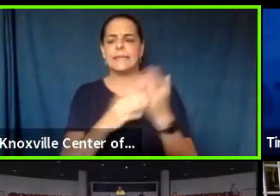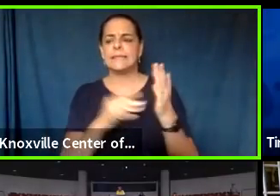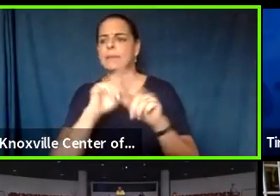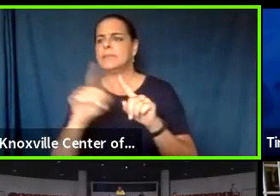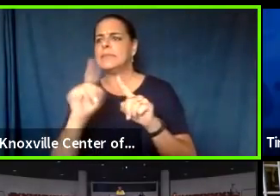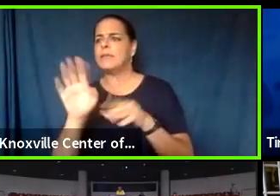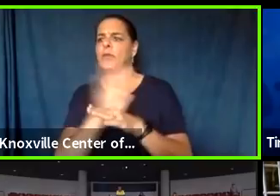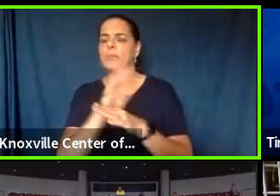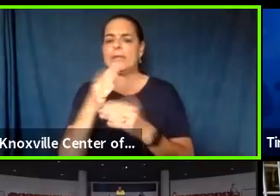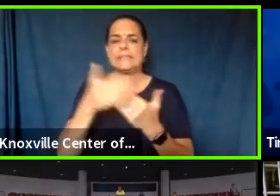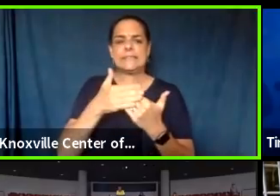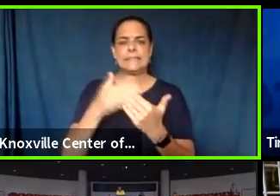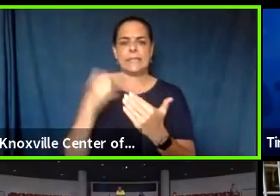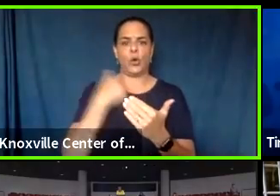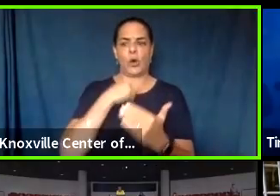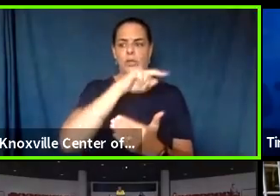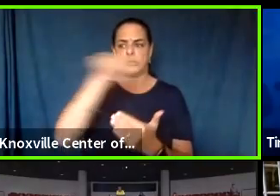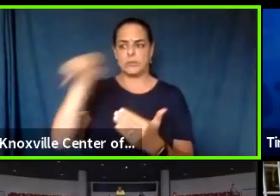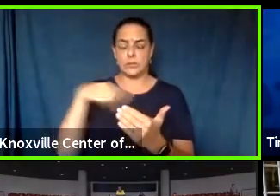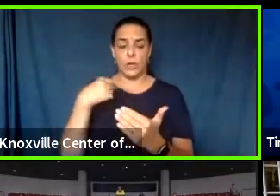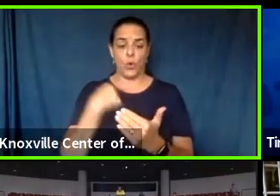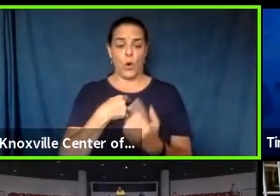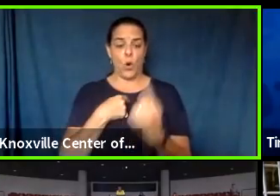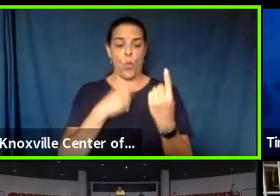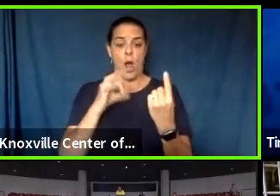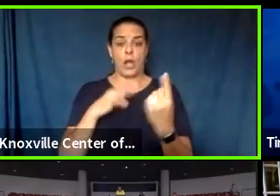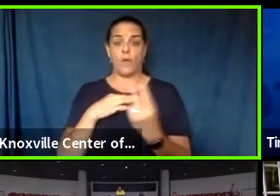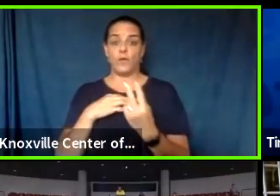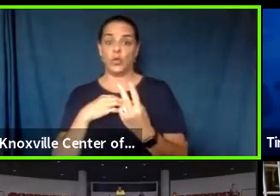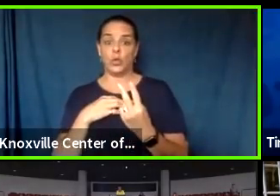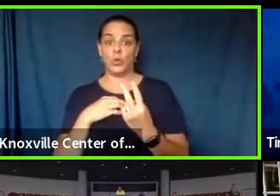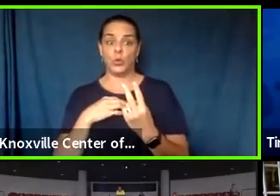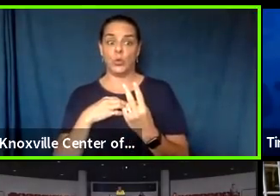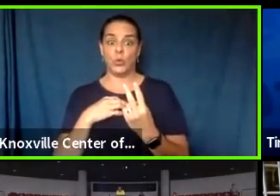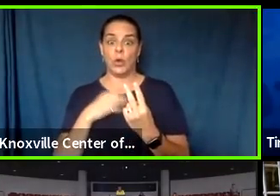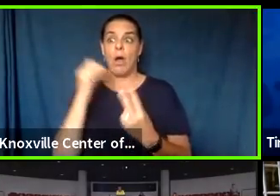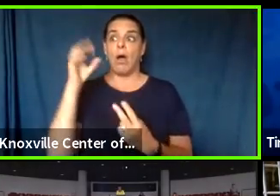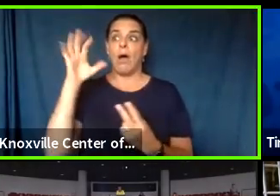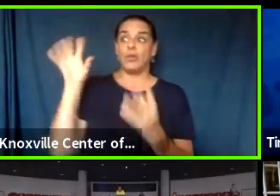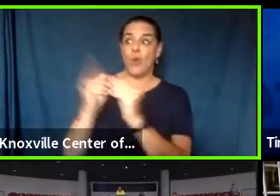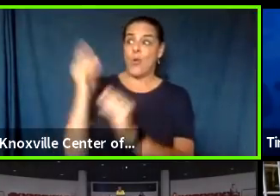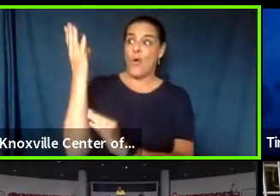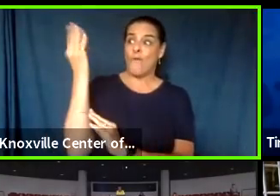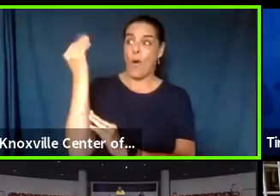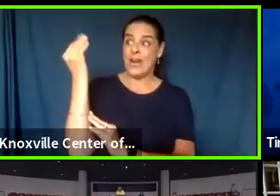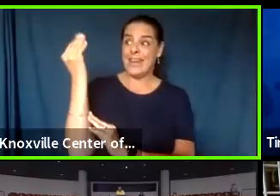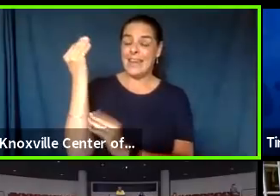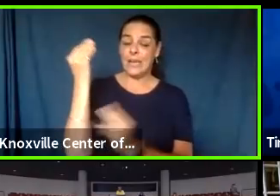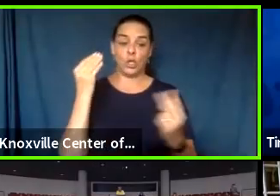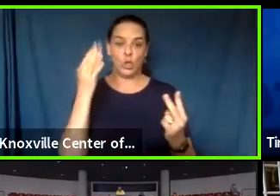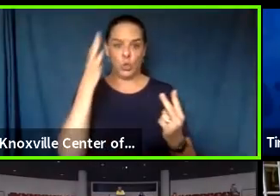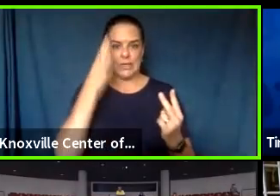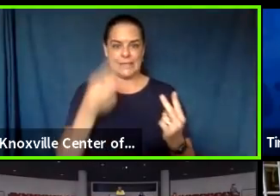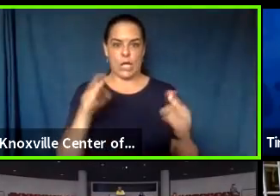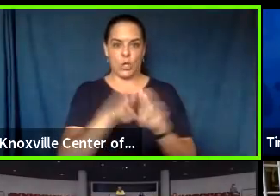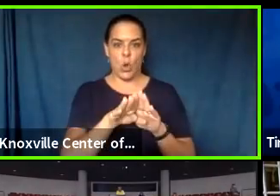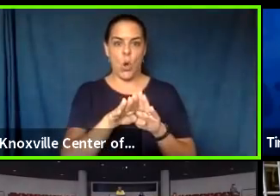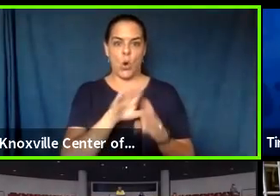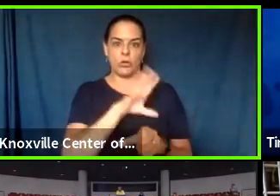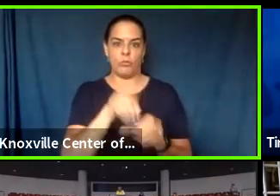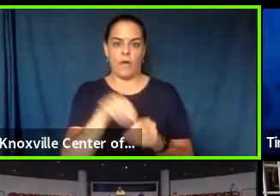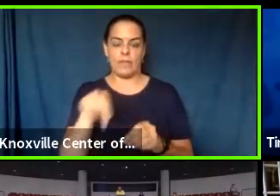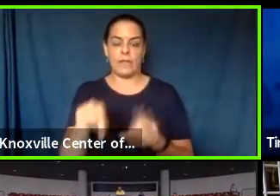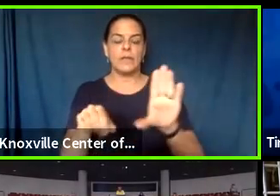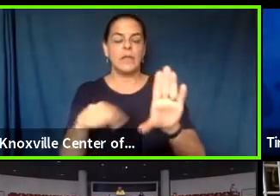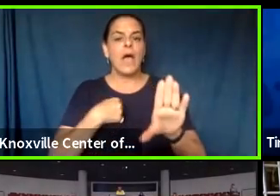establishments around us, and we were one of only 2 of 14 that decided to close and be a part of this. Now, I'm not